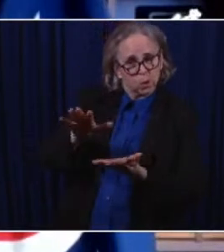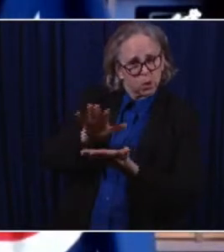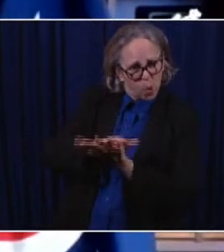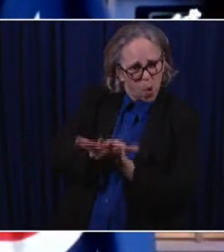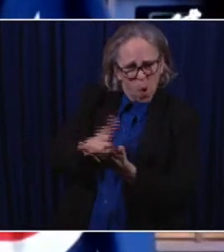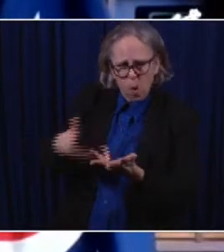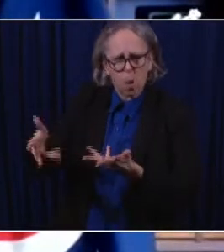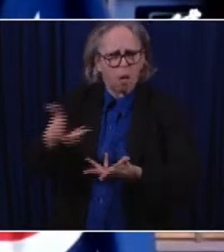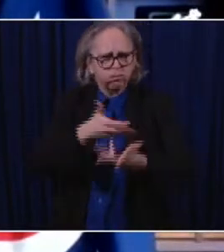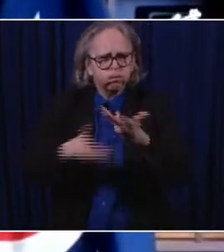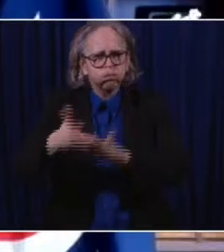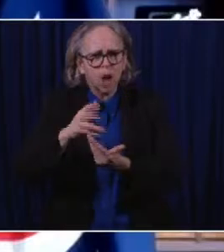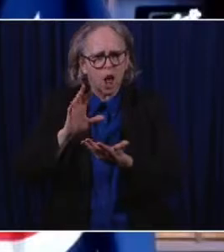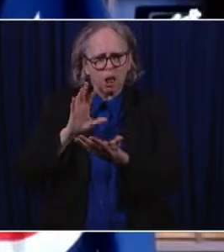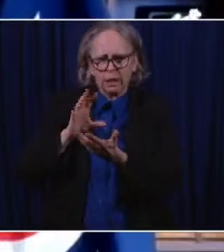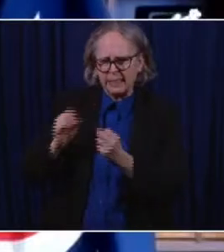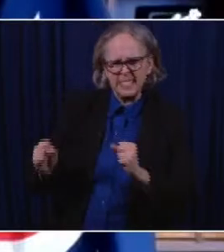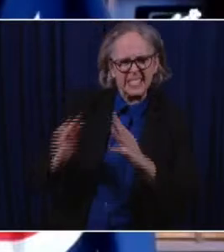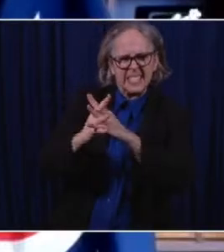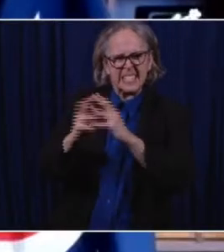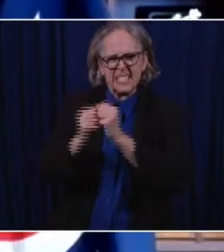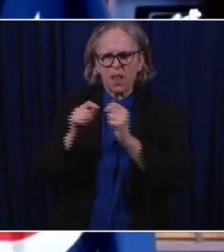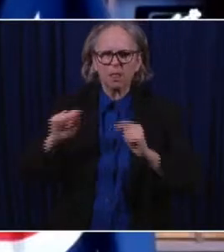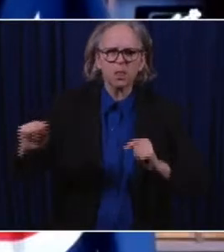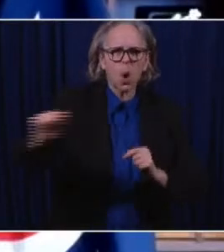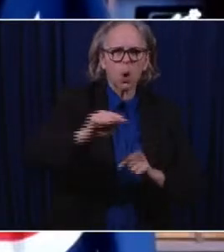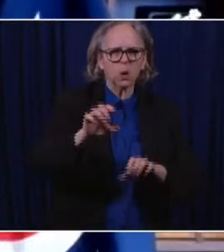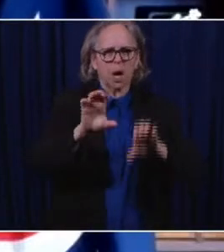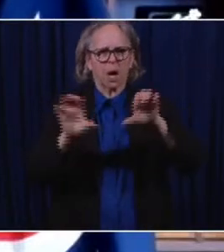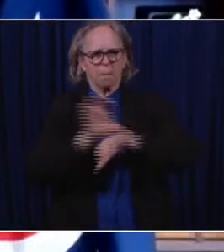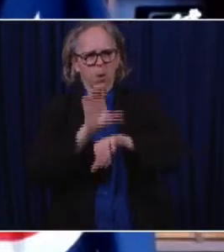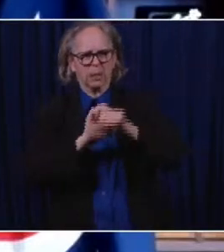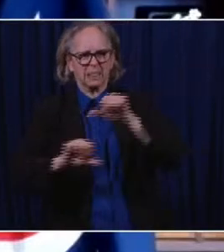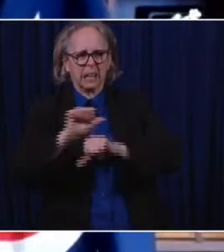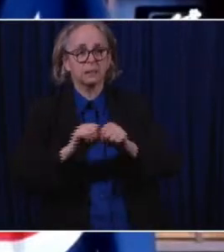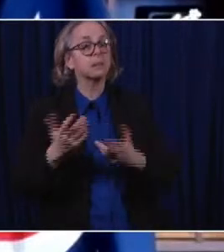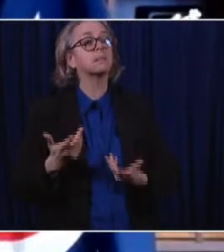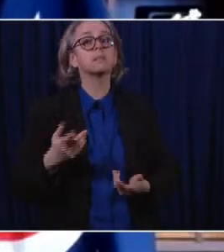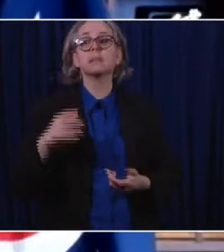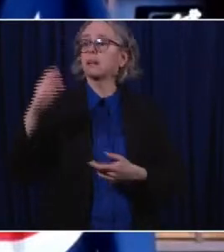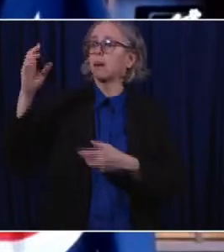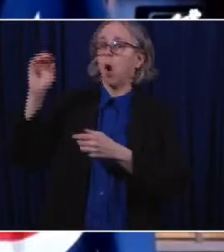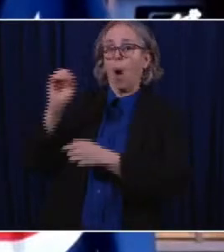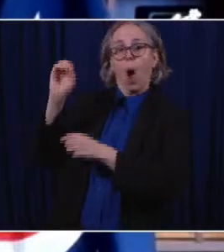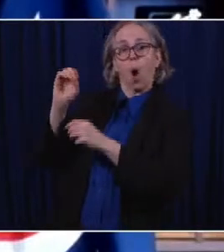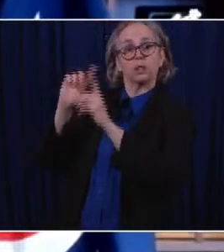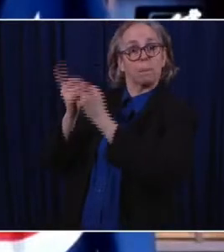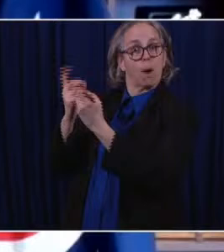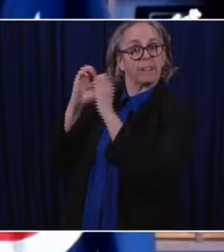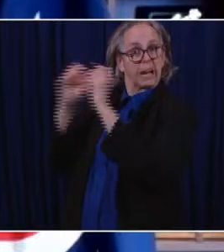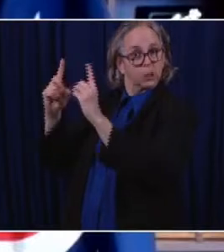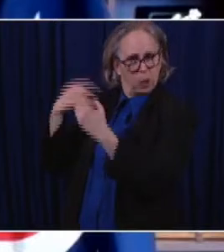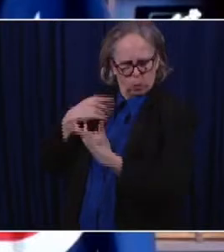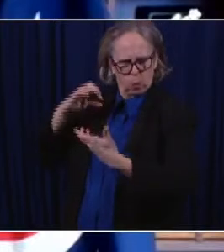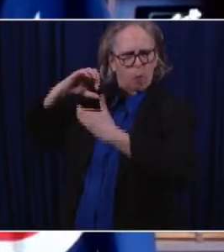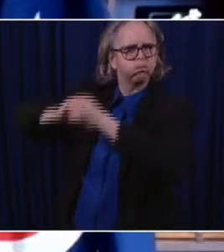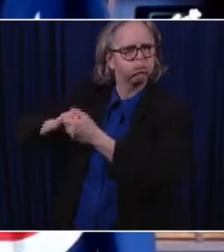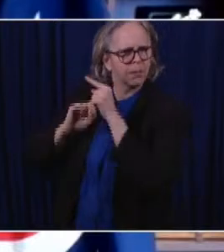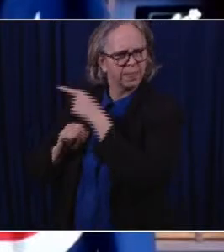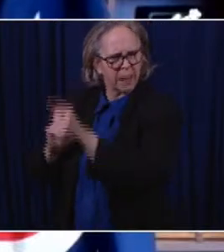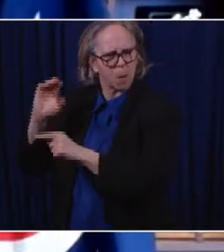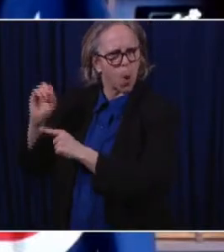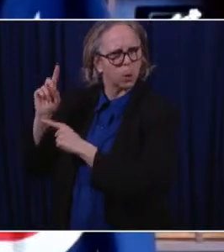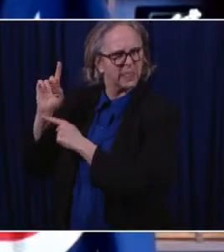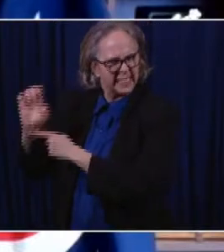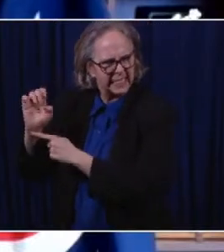implement this properly, working with the Ohio Department of Education. And that guarantee in the 2022-23 school year will be for all